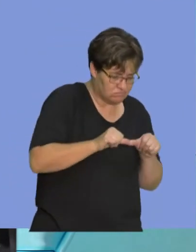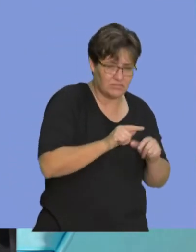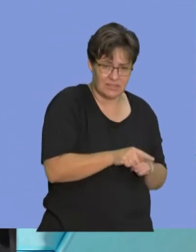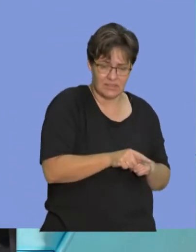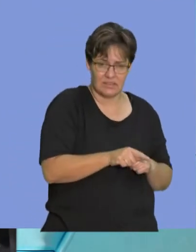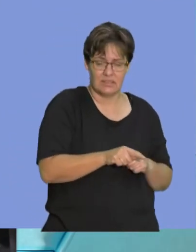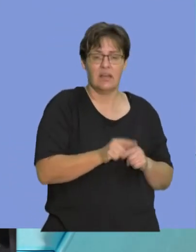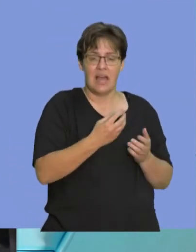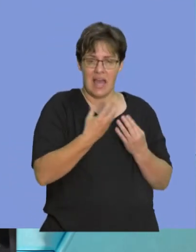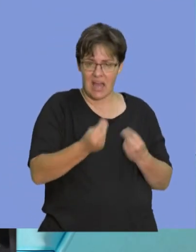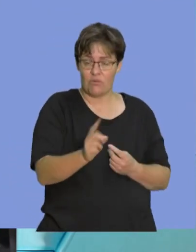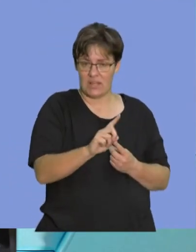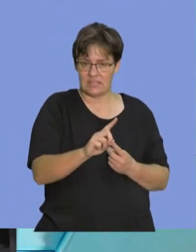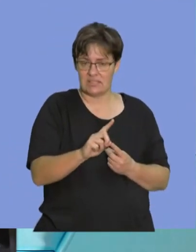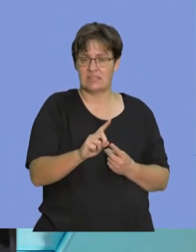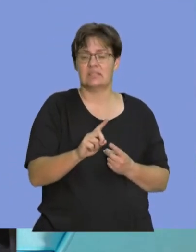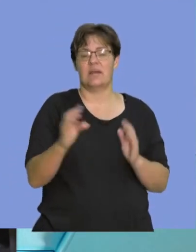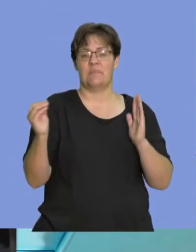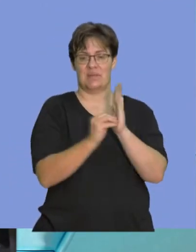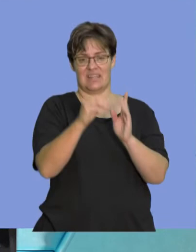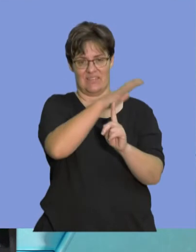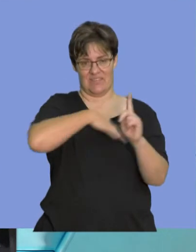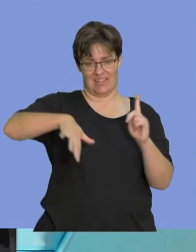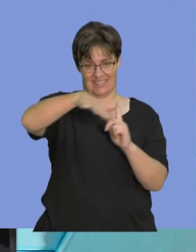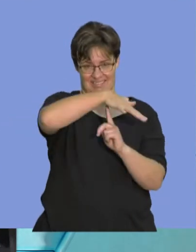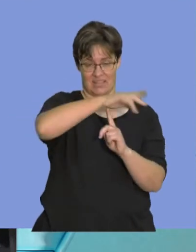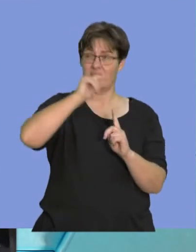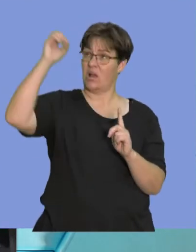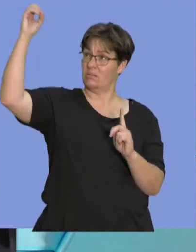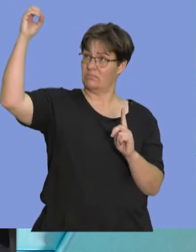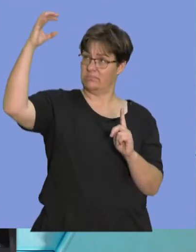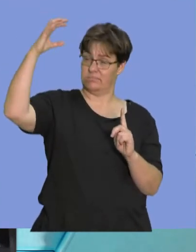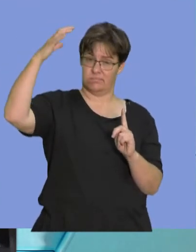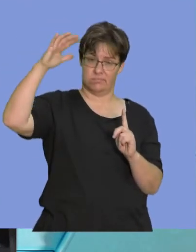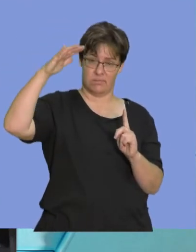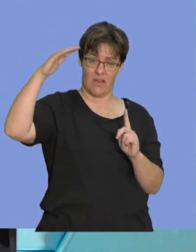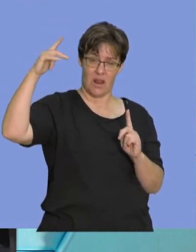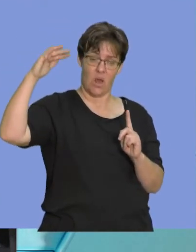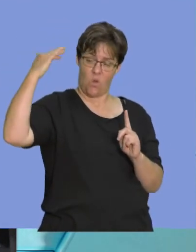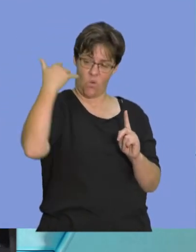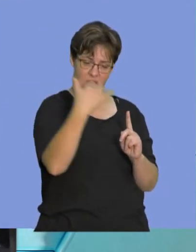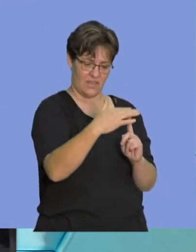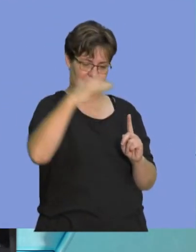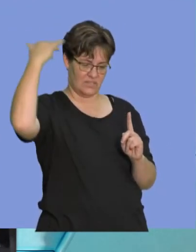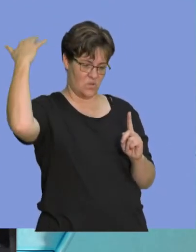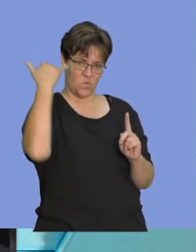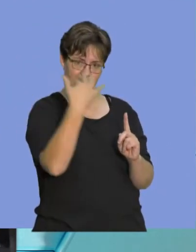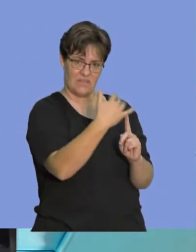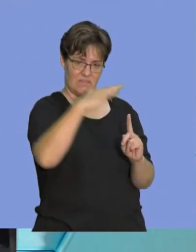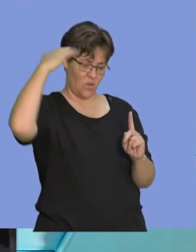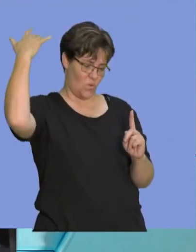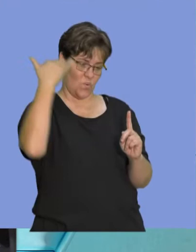surface, there is a magnetic field such that when these electromagnetic waves actually